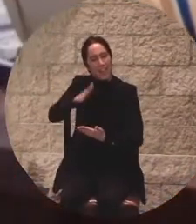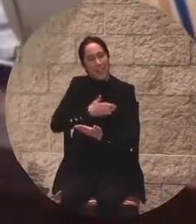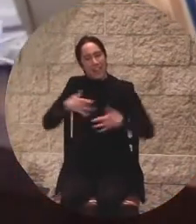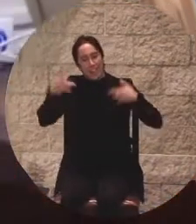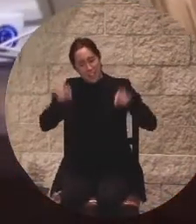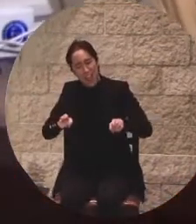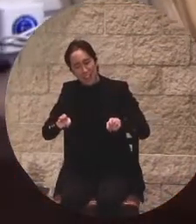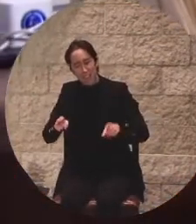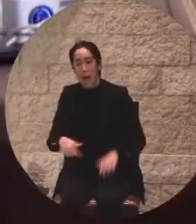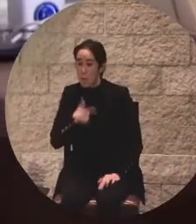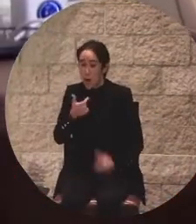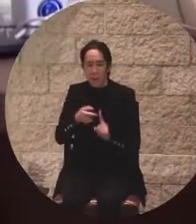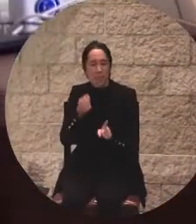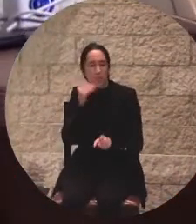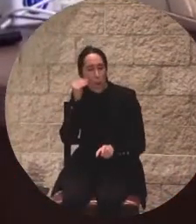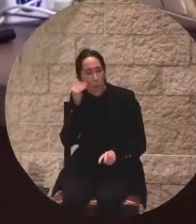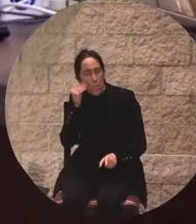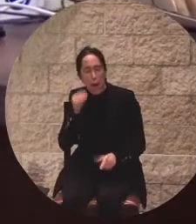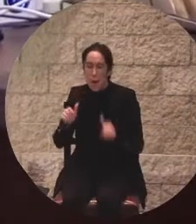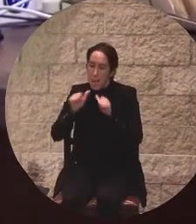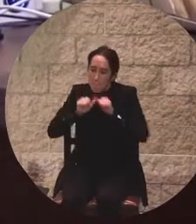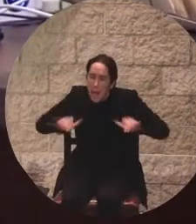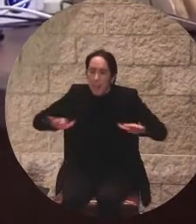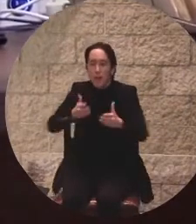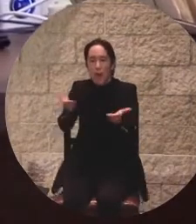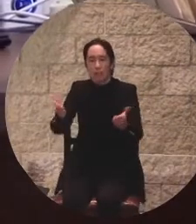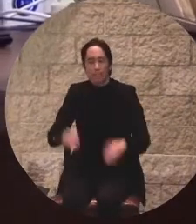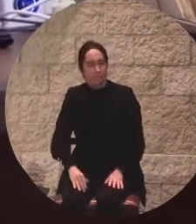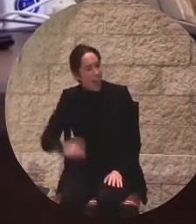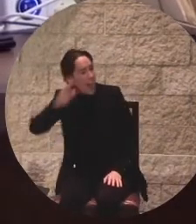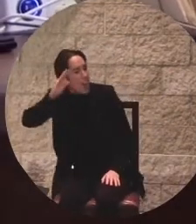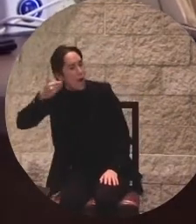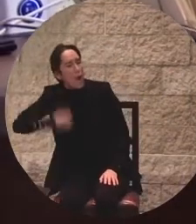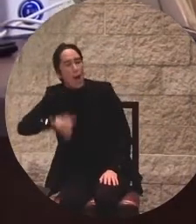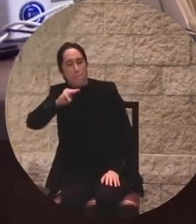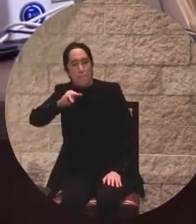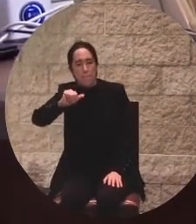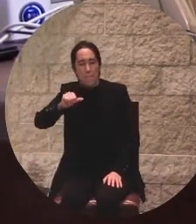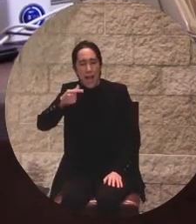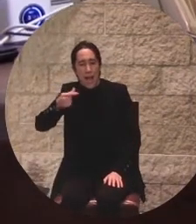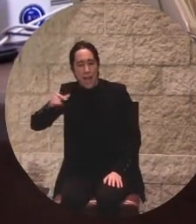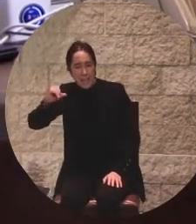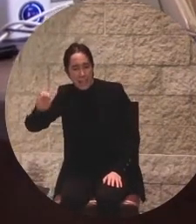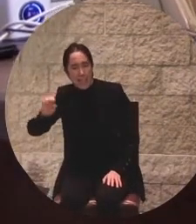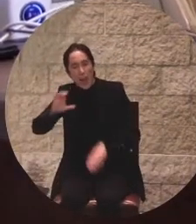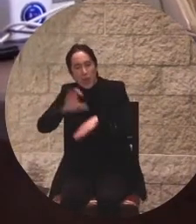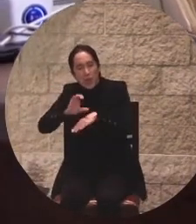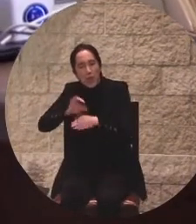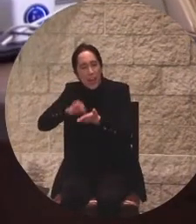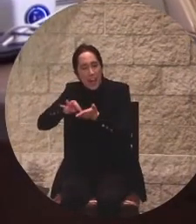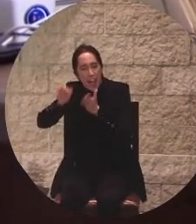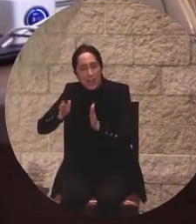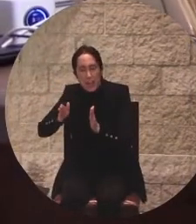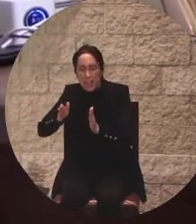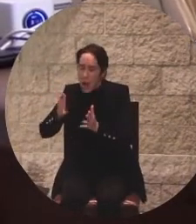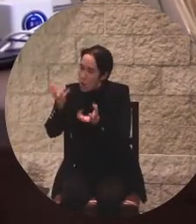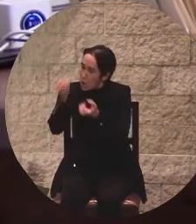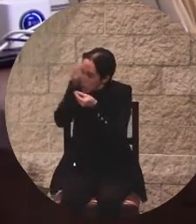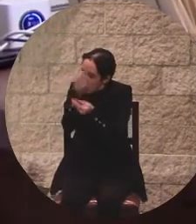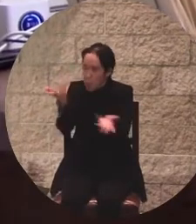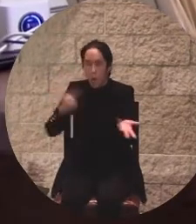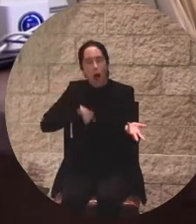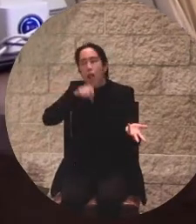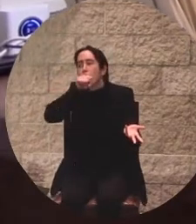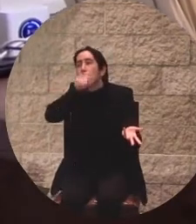hi everybody, I'm Maggie. I am your church accountant, and I would like to say I love working here. This is